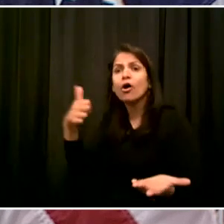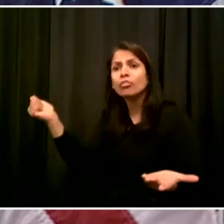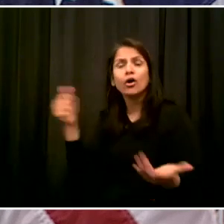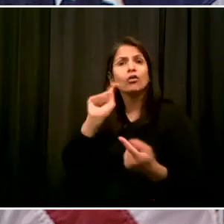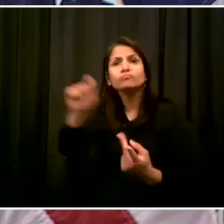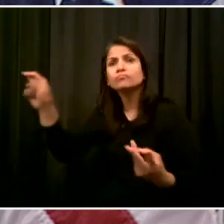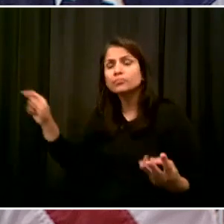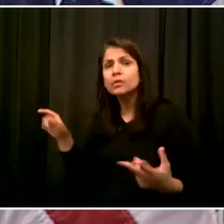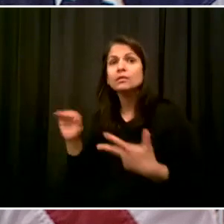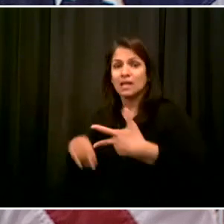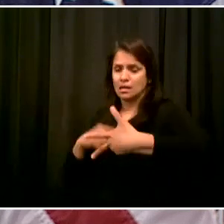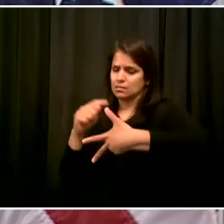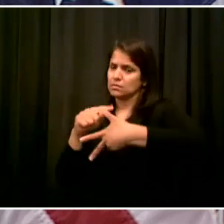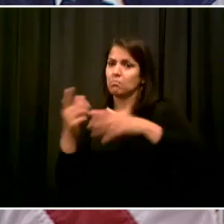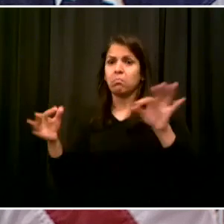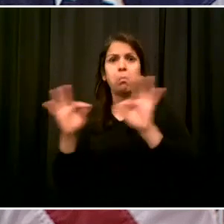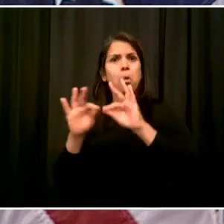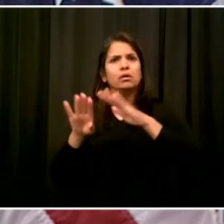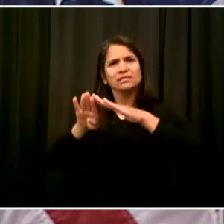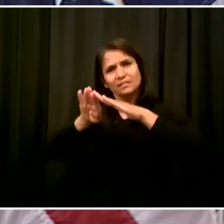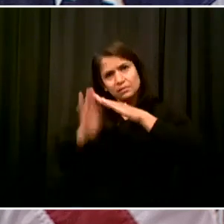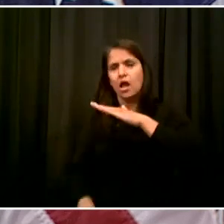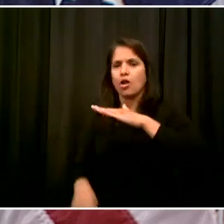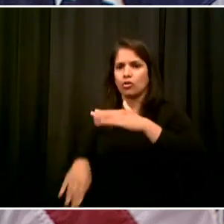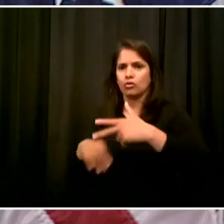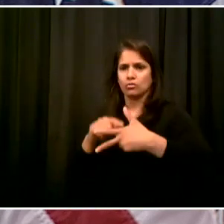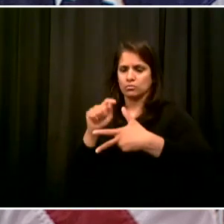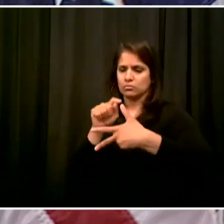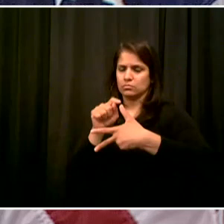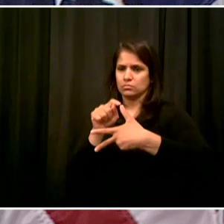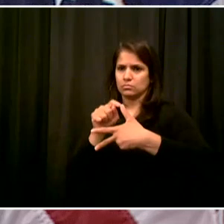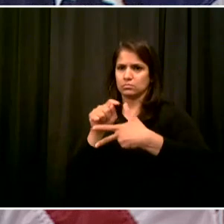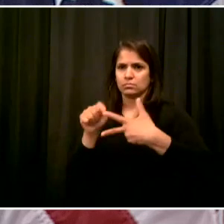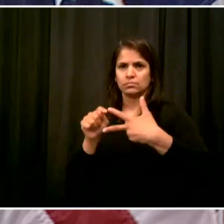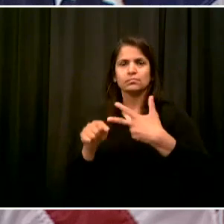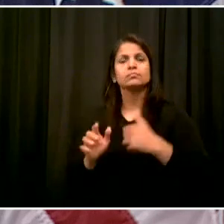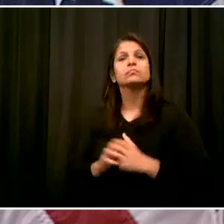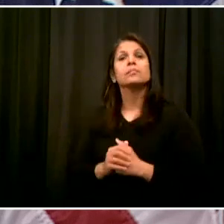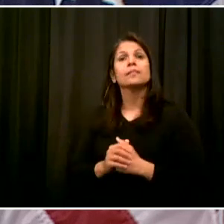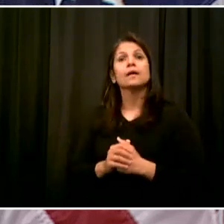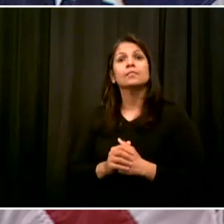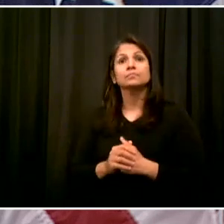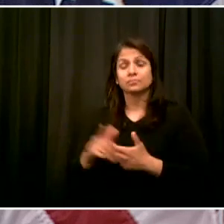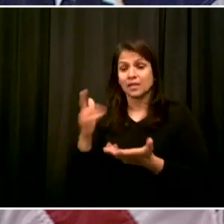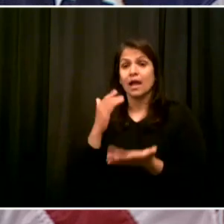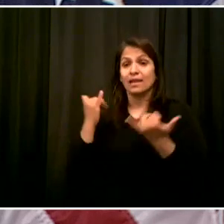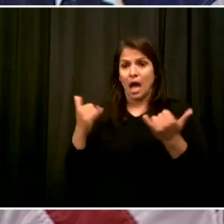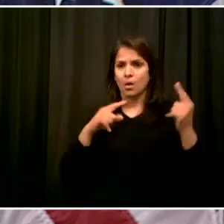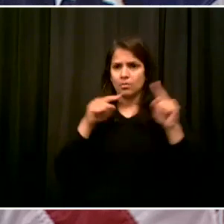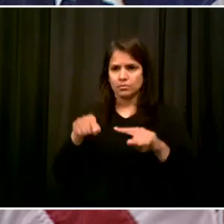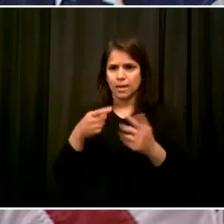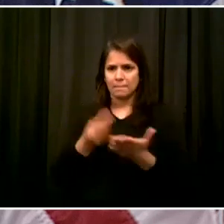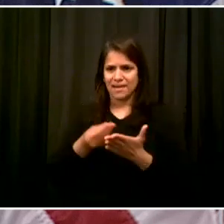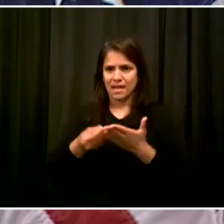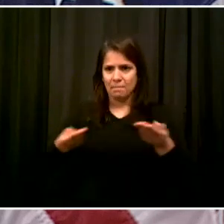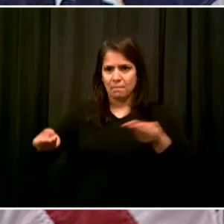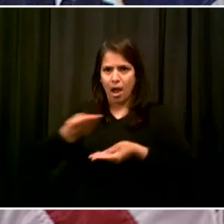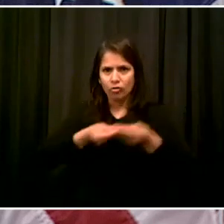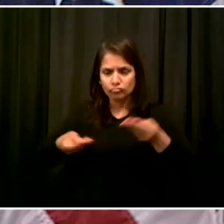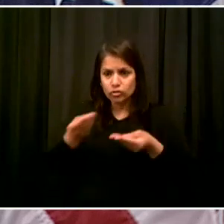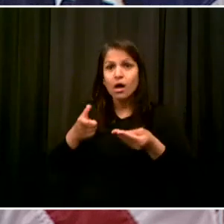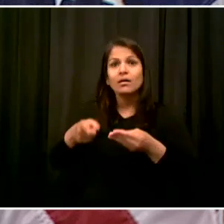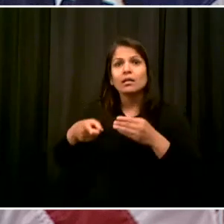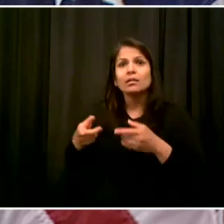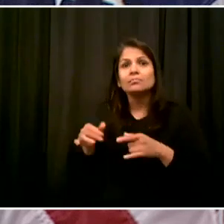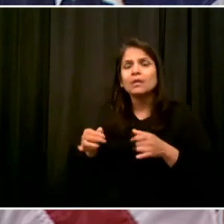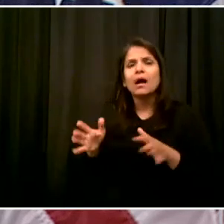start from this perspective. First of all, the biggest problem for all of us is that all our agencies may be about to be cut and cut radically. If we don't get the